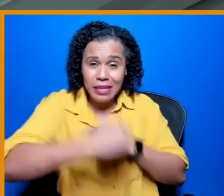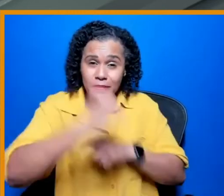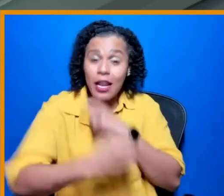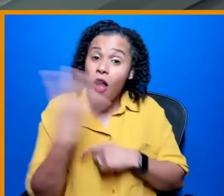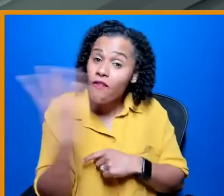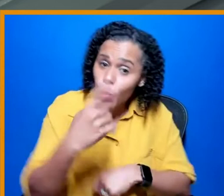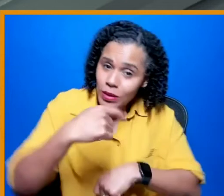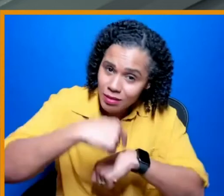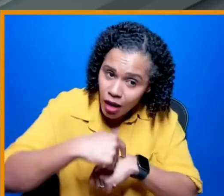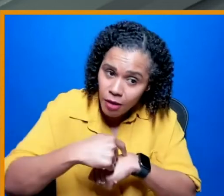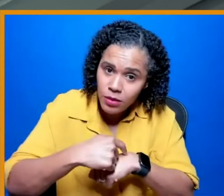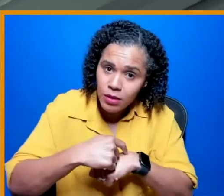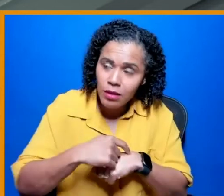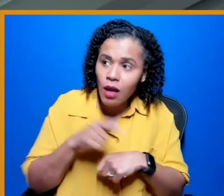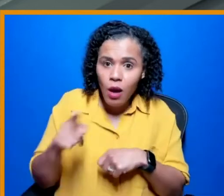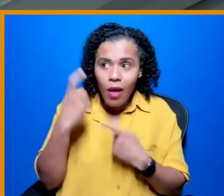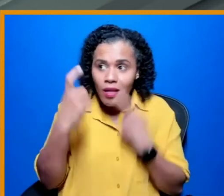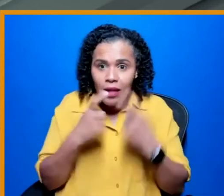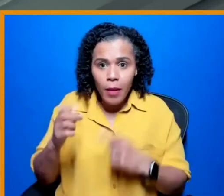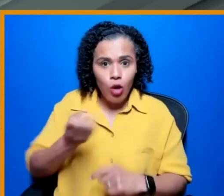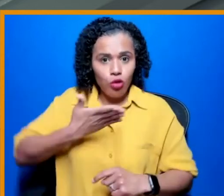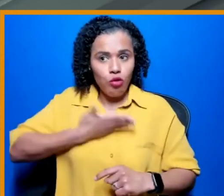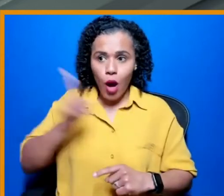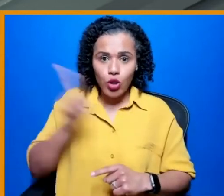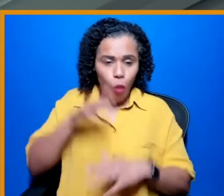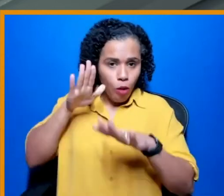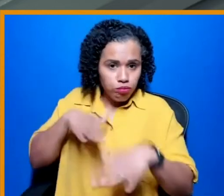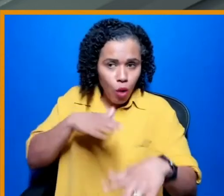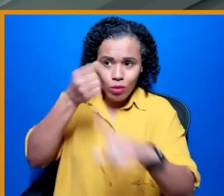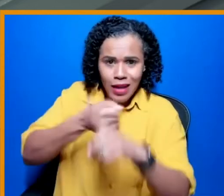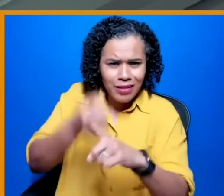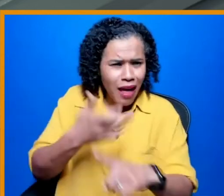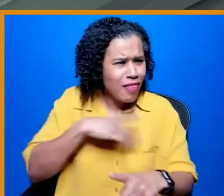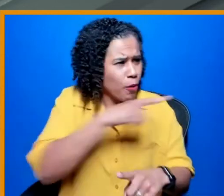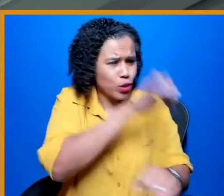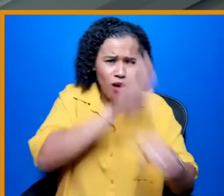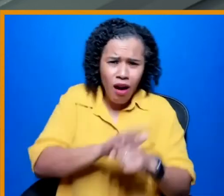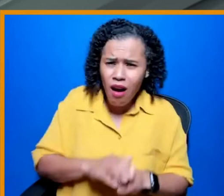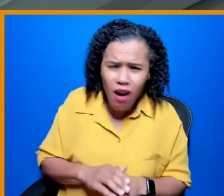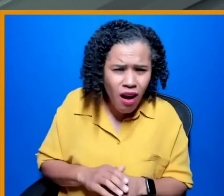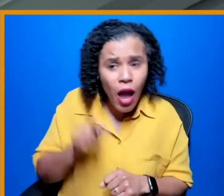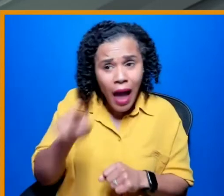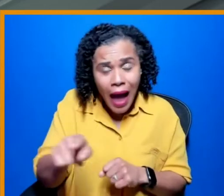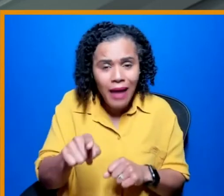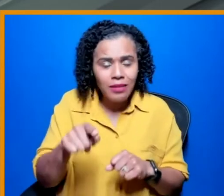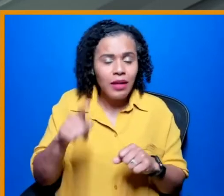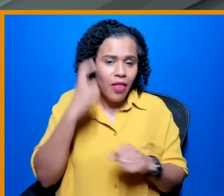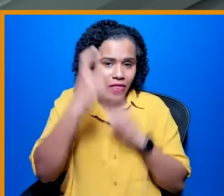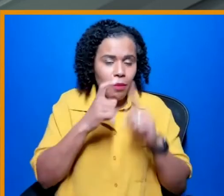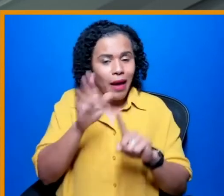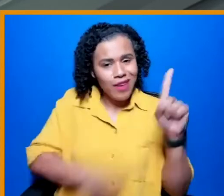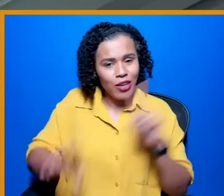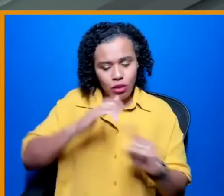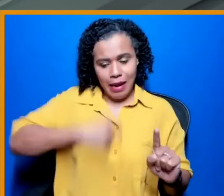protest, fundamental to our democracy. And the Nationality and Borders Bill, deeply at odds in relation